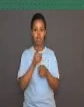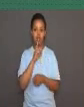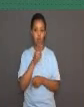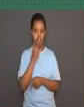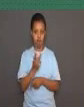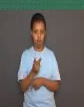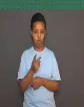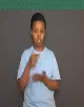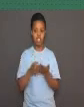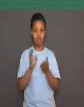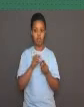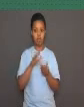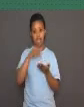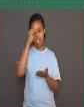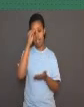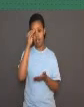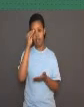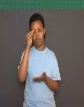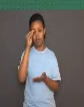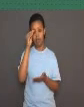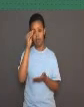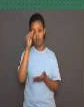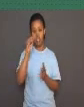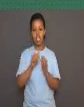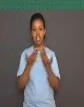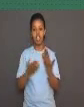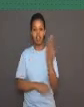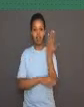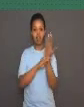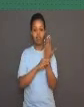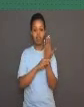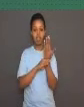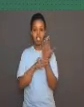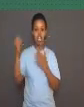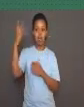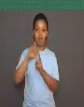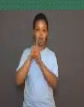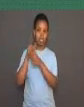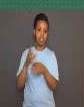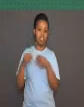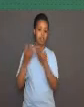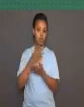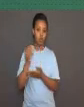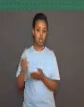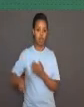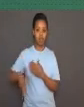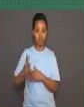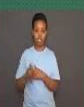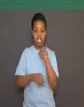We learned how shoots respond to light and how the plant responds to